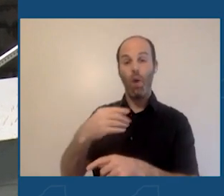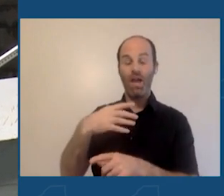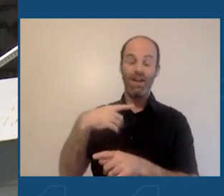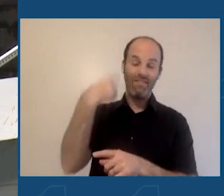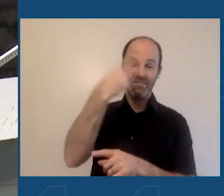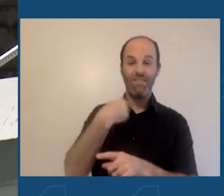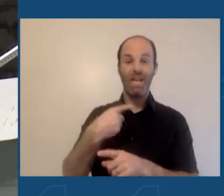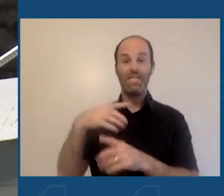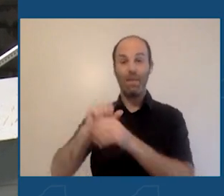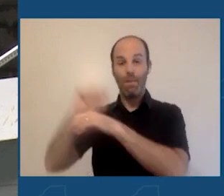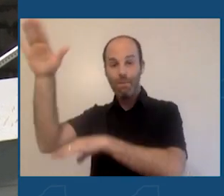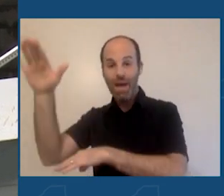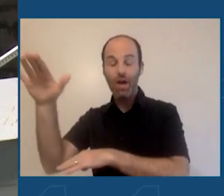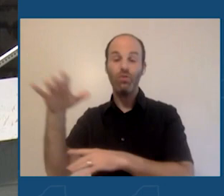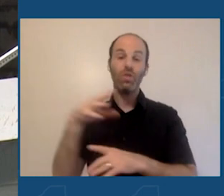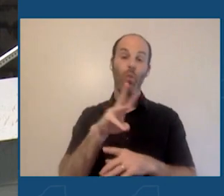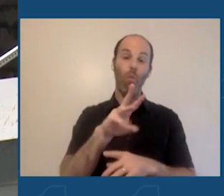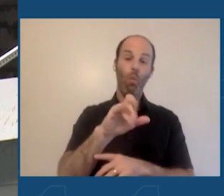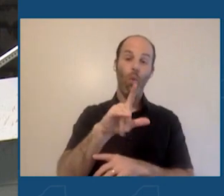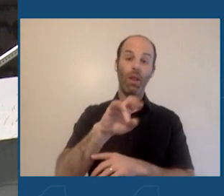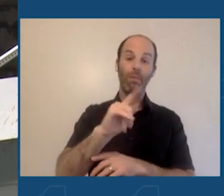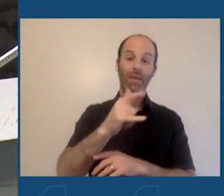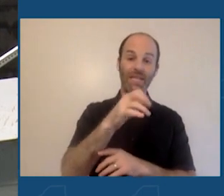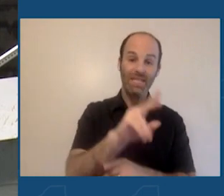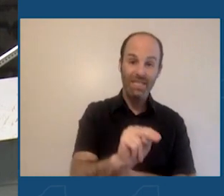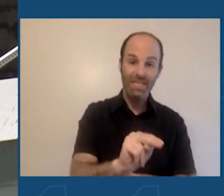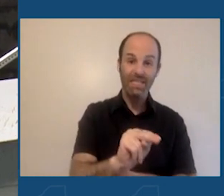and our efforts at Gore Mountain in Johnsburg.